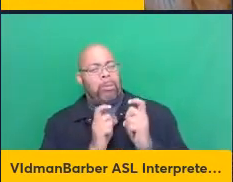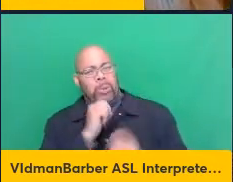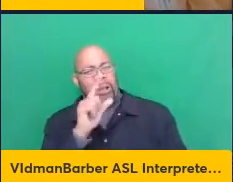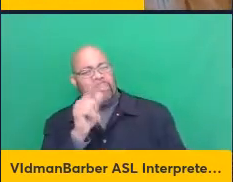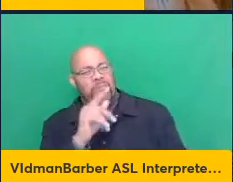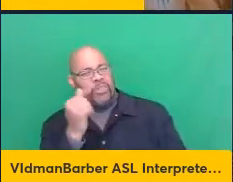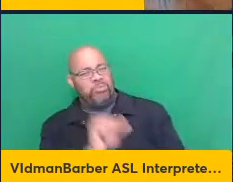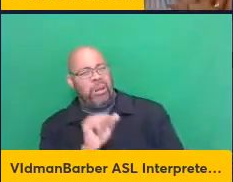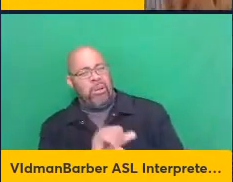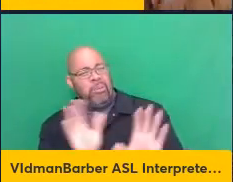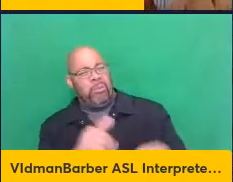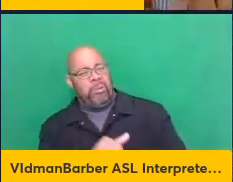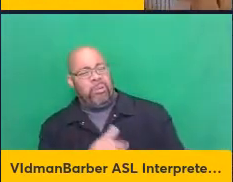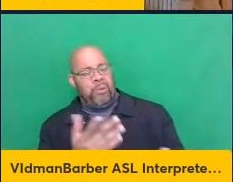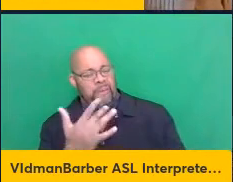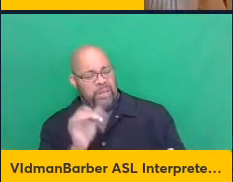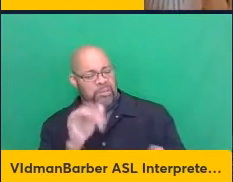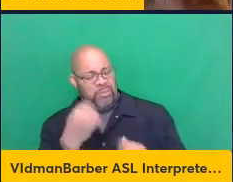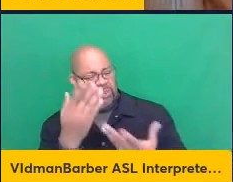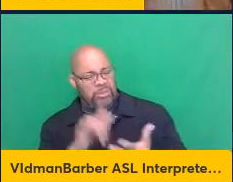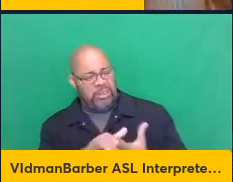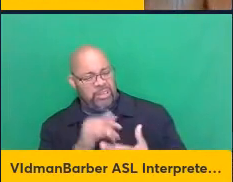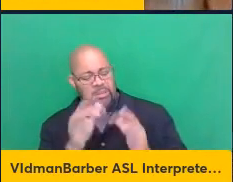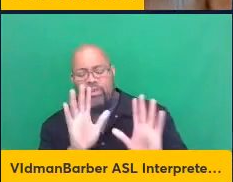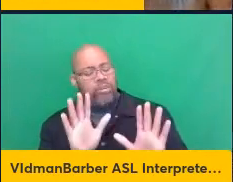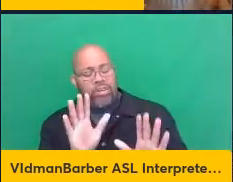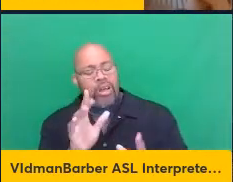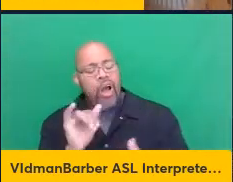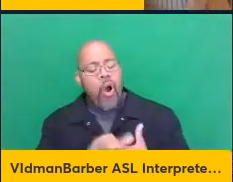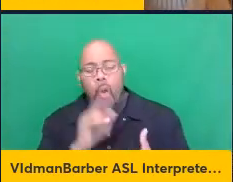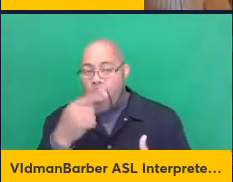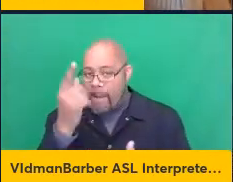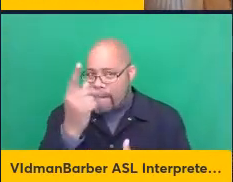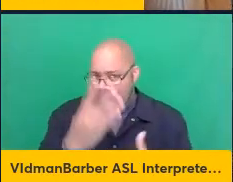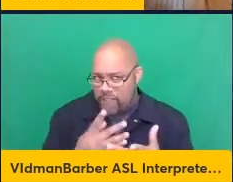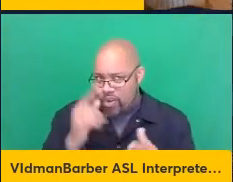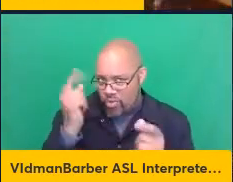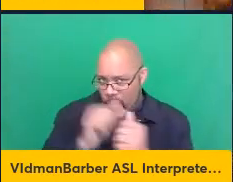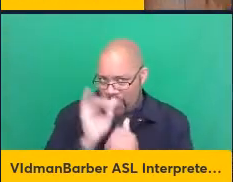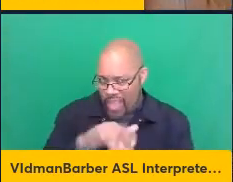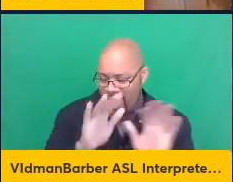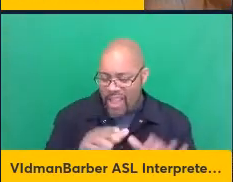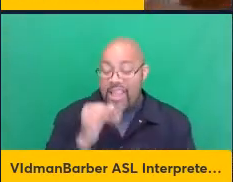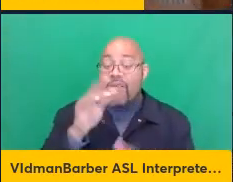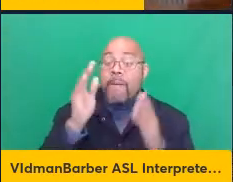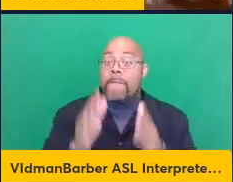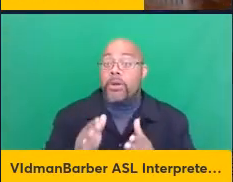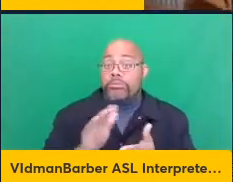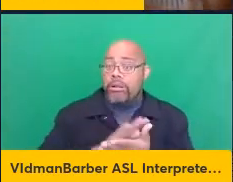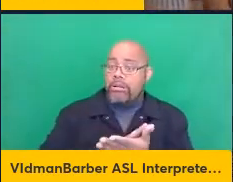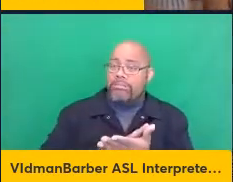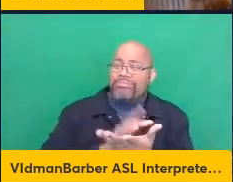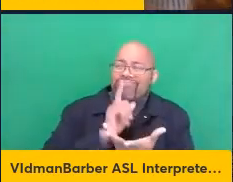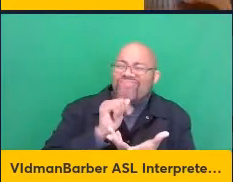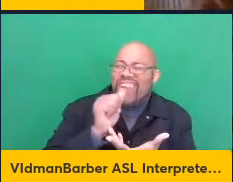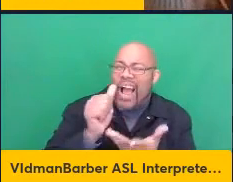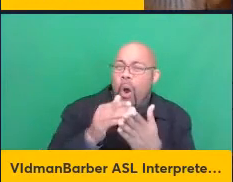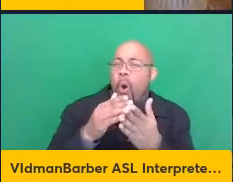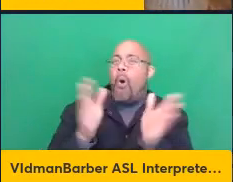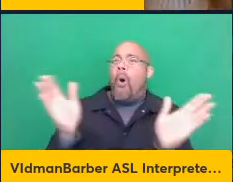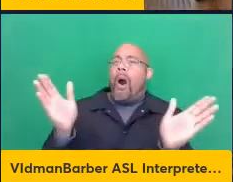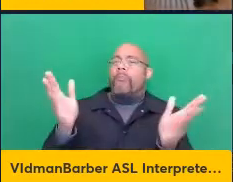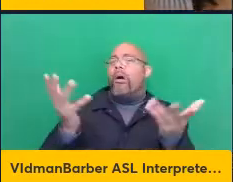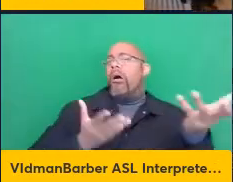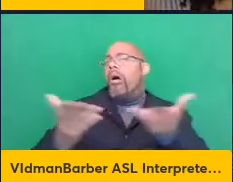for a job when you go for an informational interview. And I only partially agree with that. If the person was kind of not very open, but